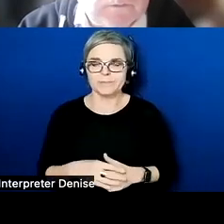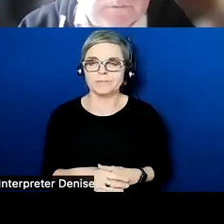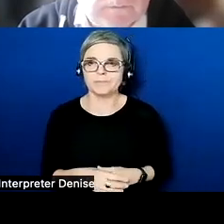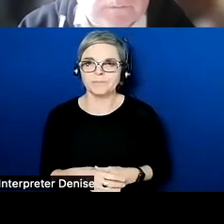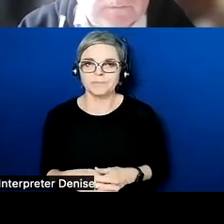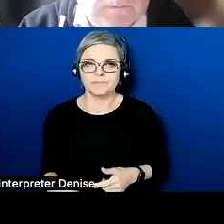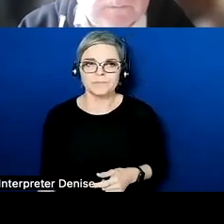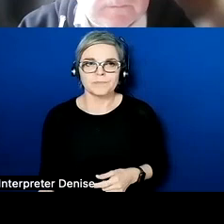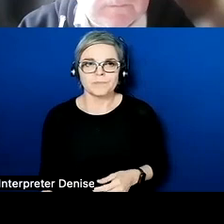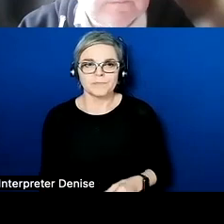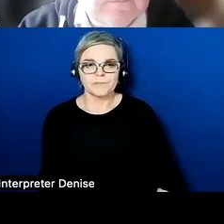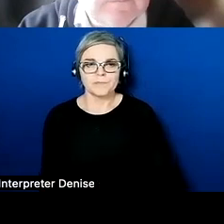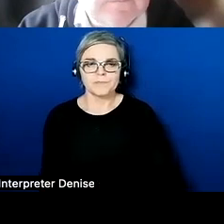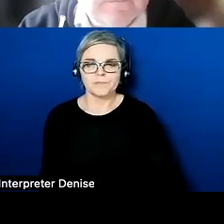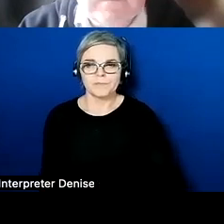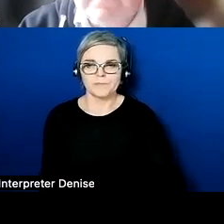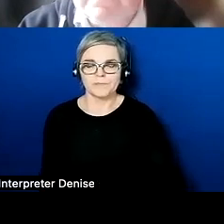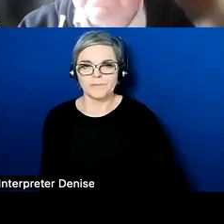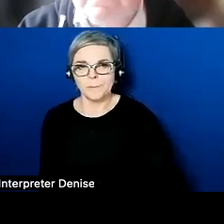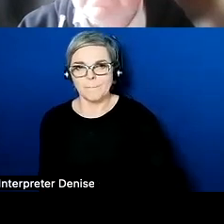So